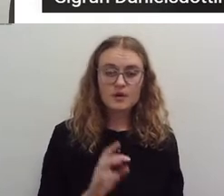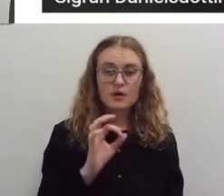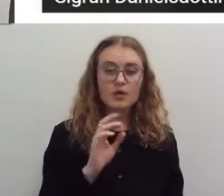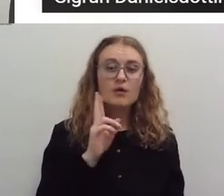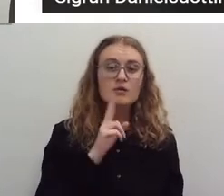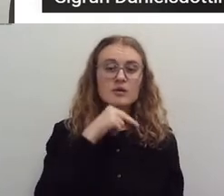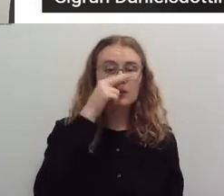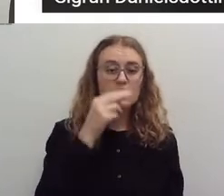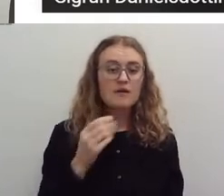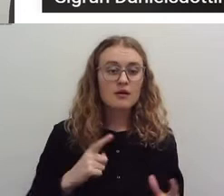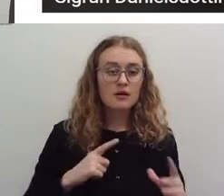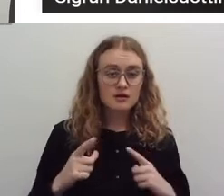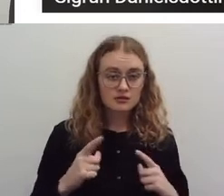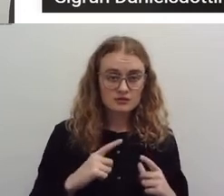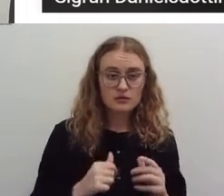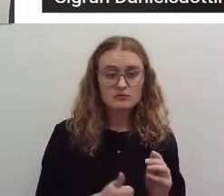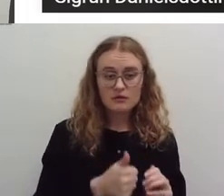Yes, that is